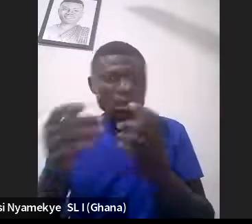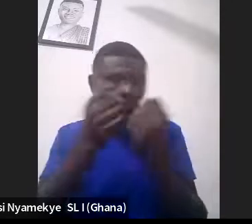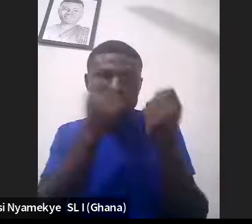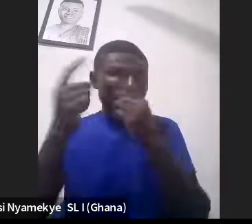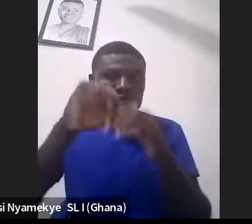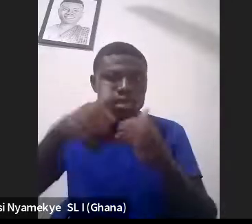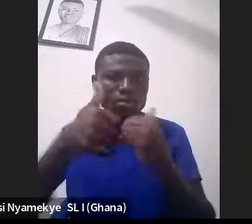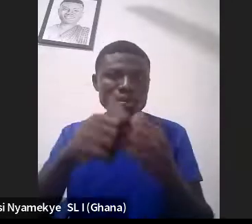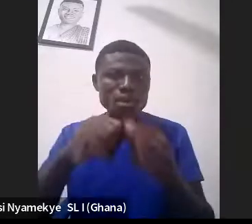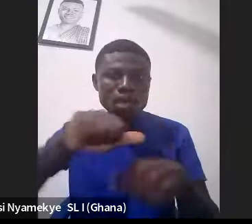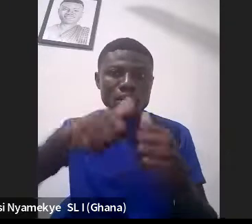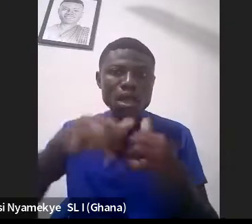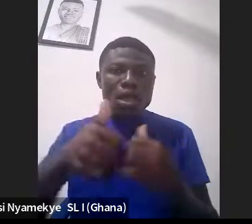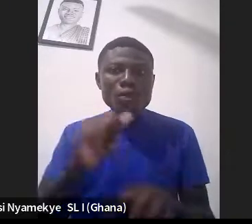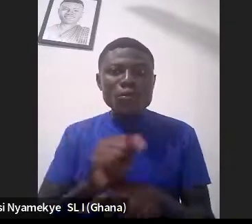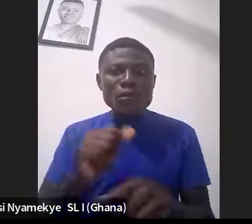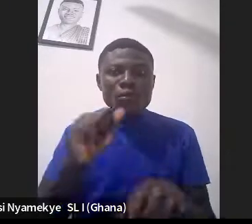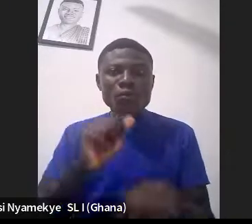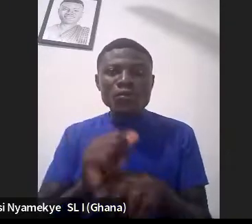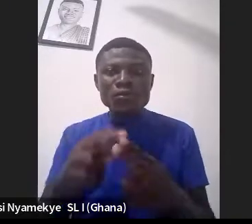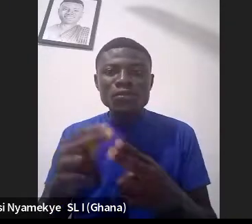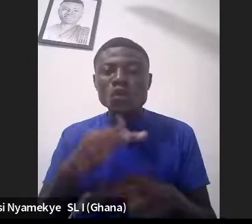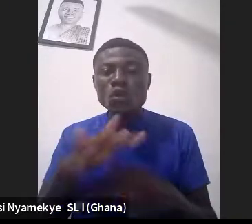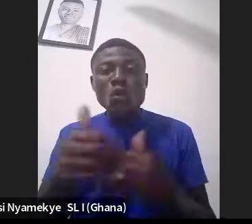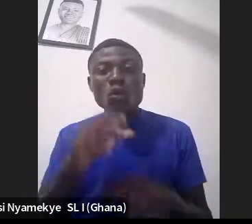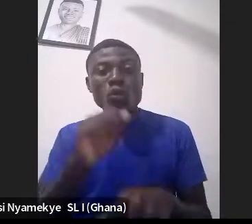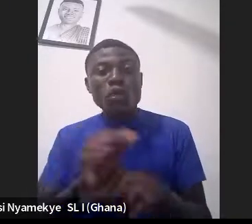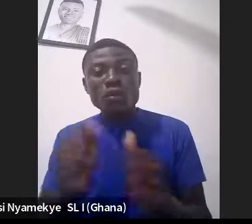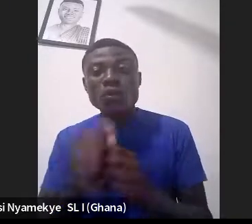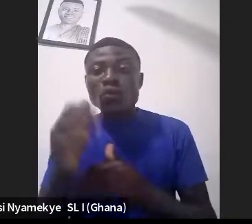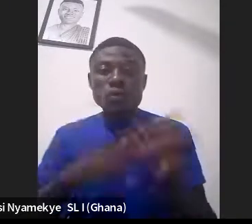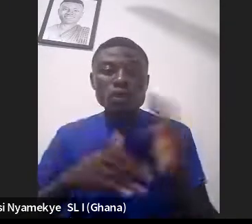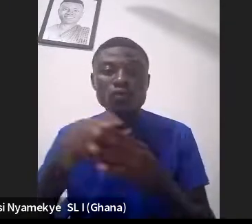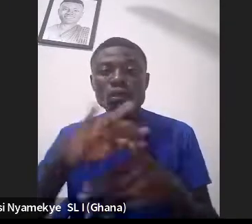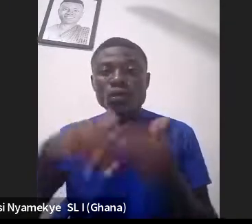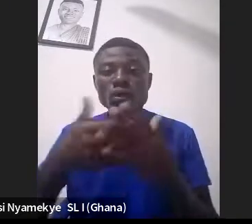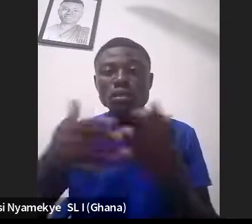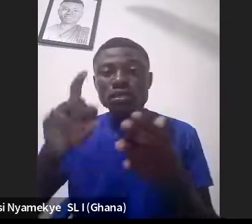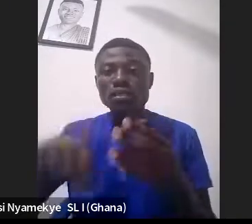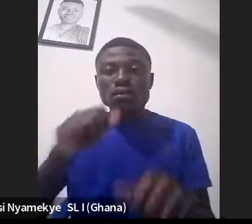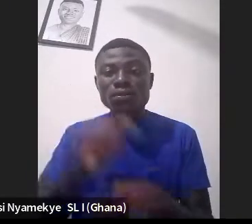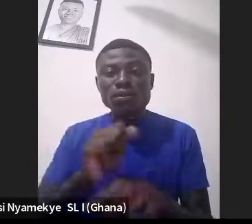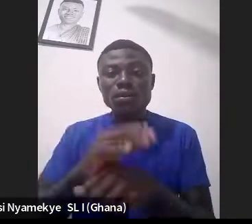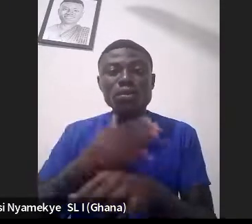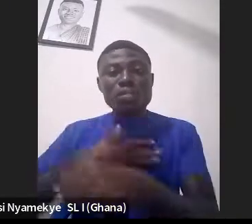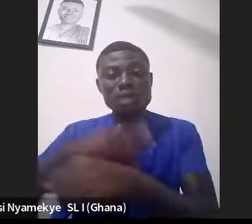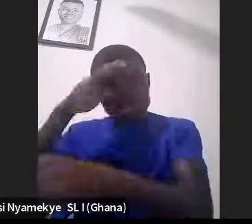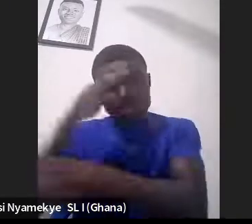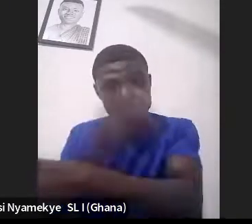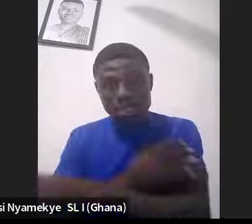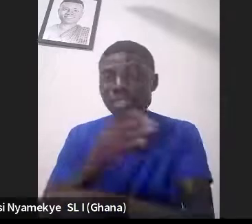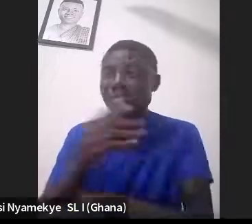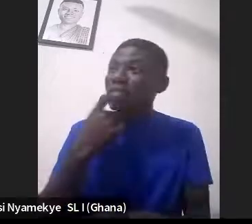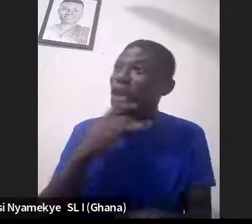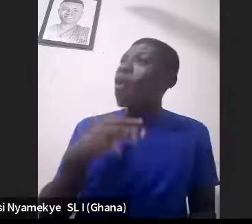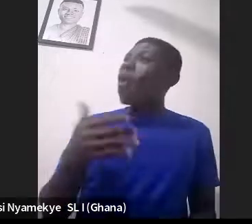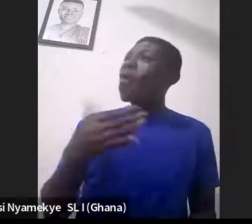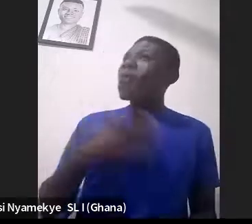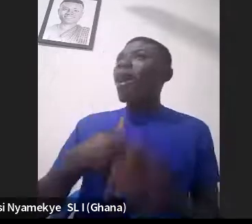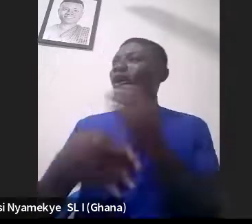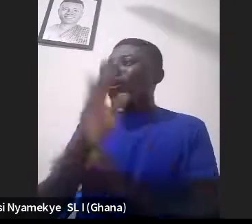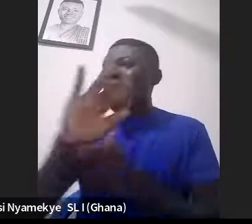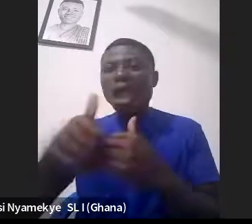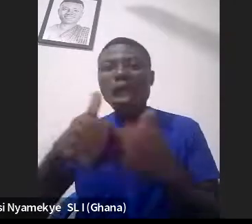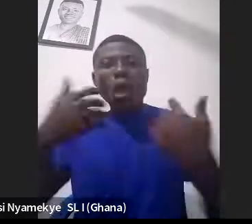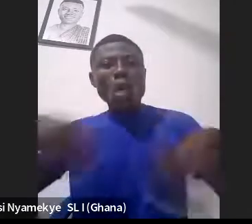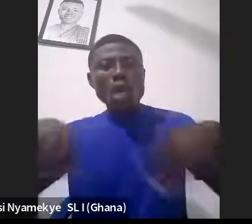as parents, we're always blown away by no matter what our kids do. My daughter's in soccer, and we're like, oh my gosh, she kicked the ball so